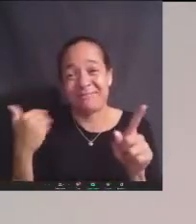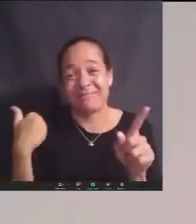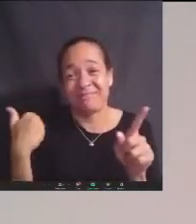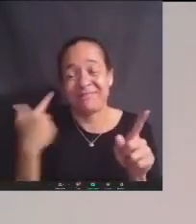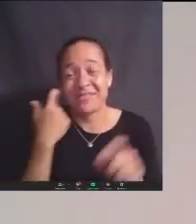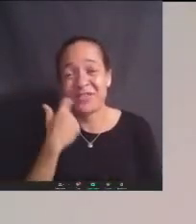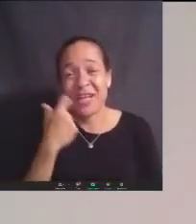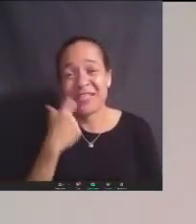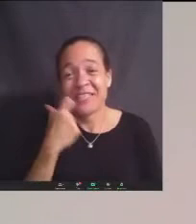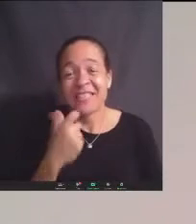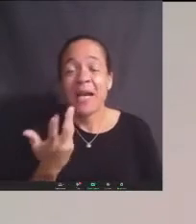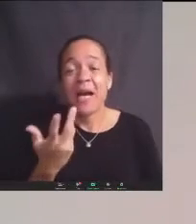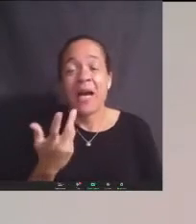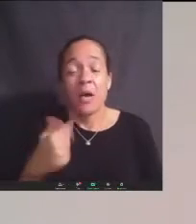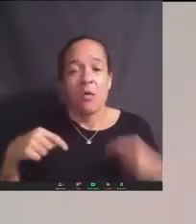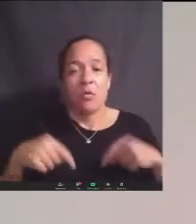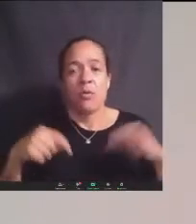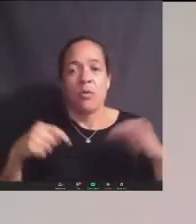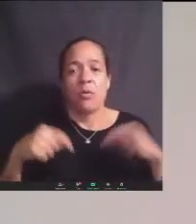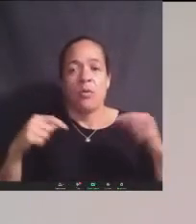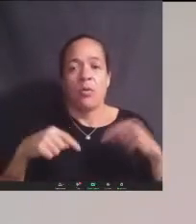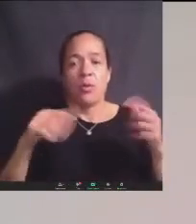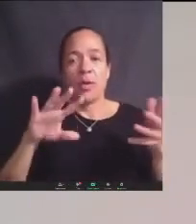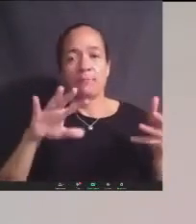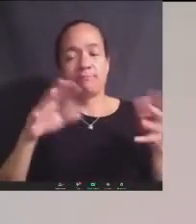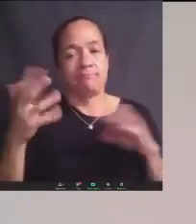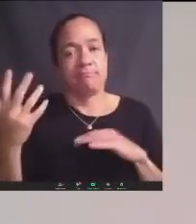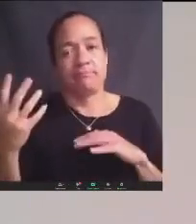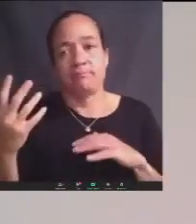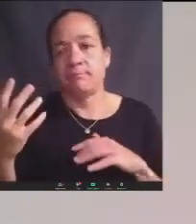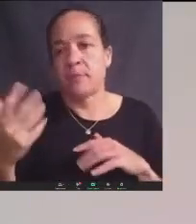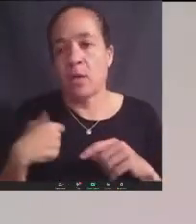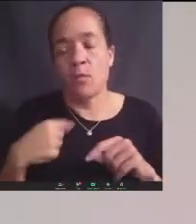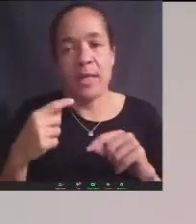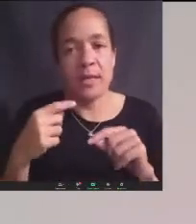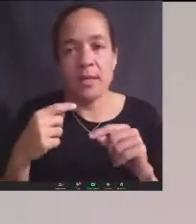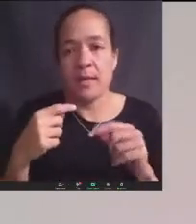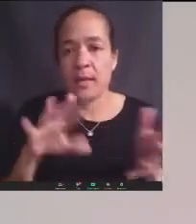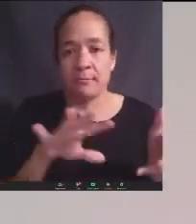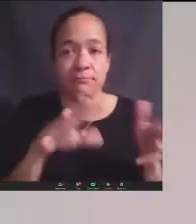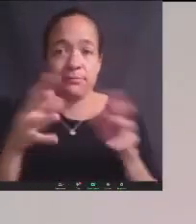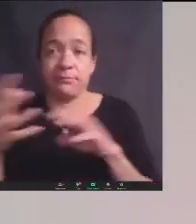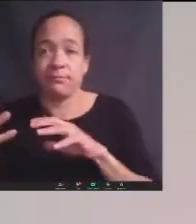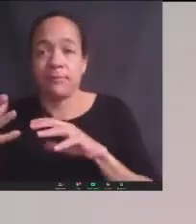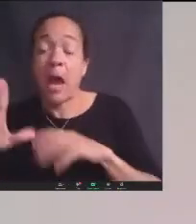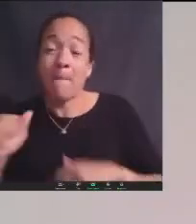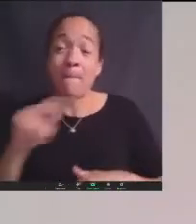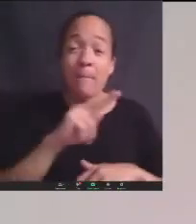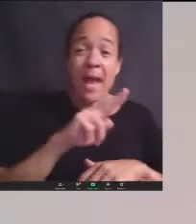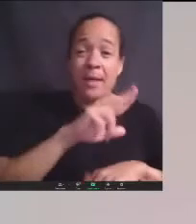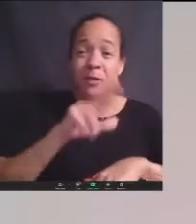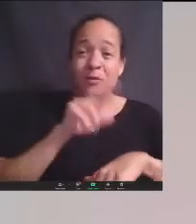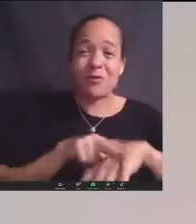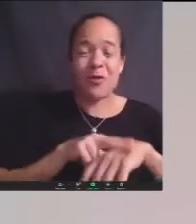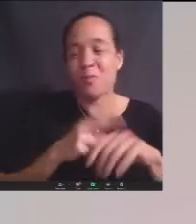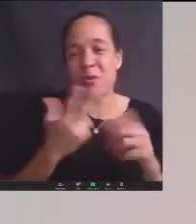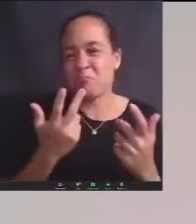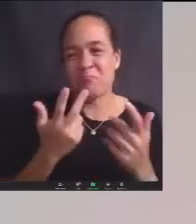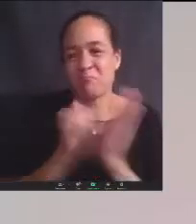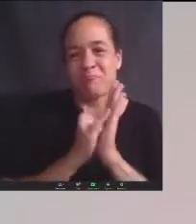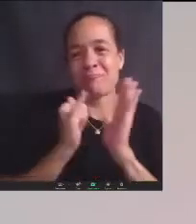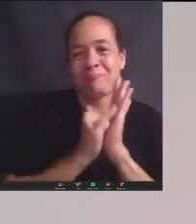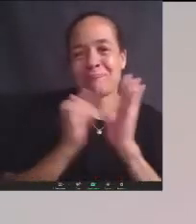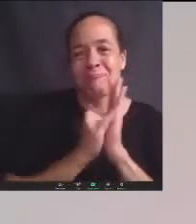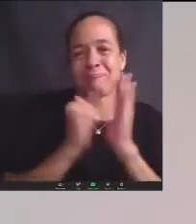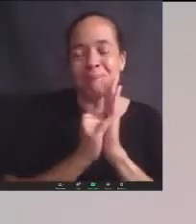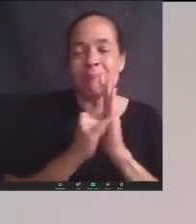most of us, one we'll never be able to go back from. We will all be forever changed. So what in your mind does the future of America